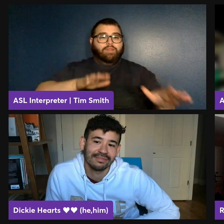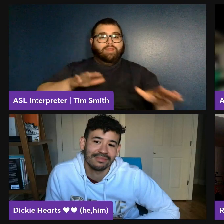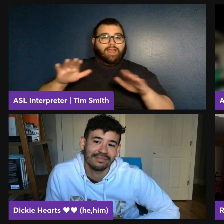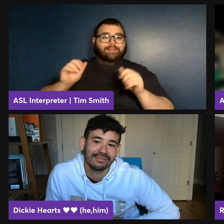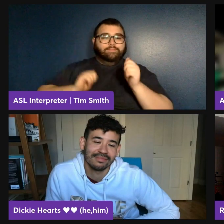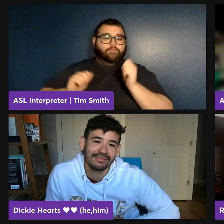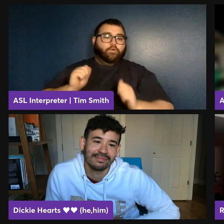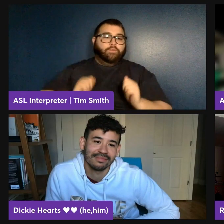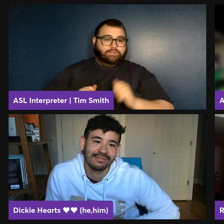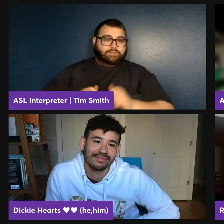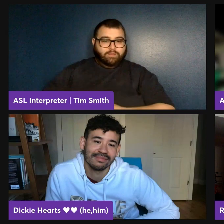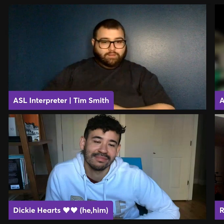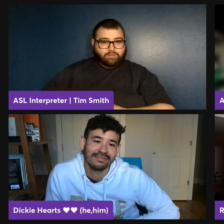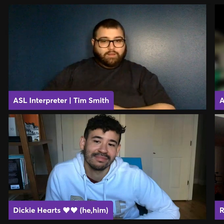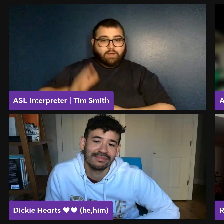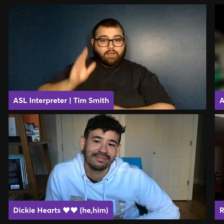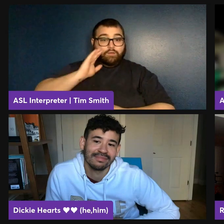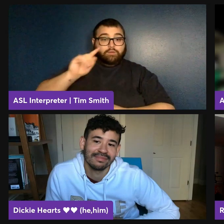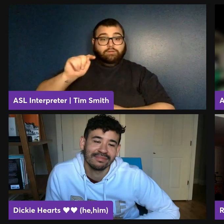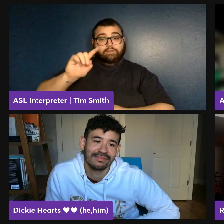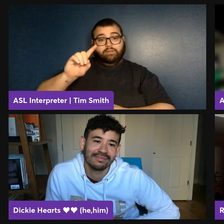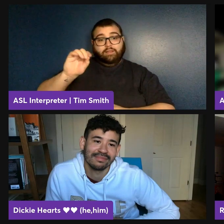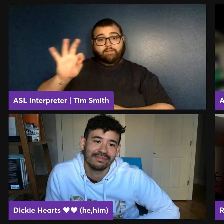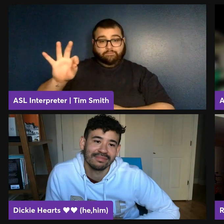that lies in sort of